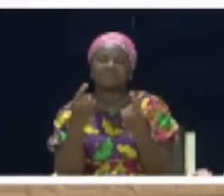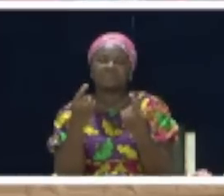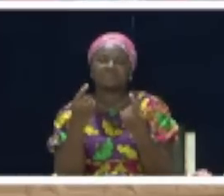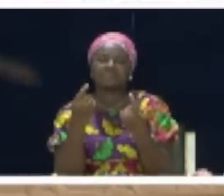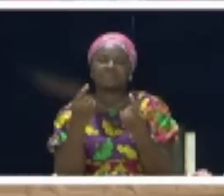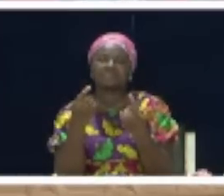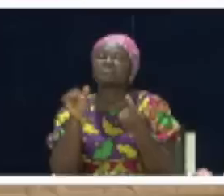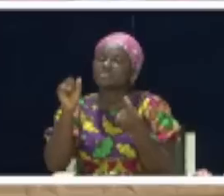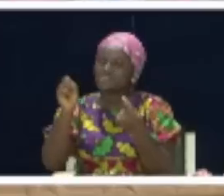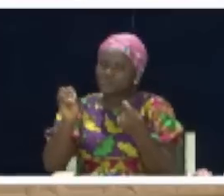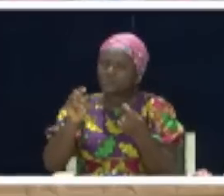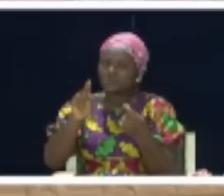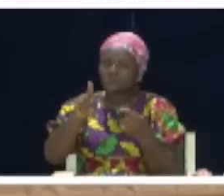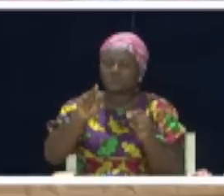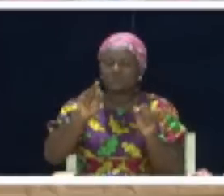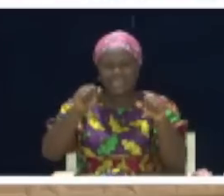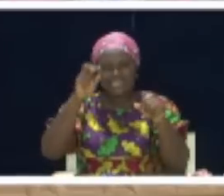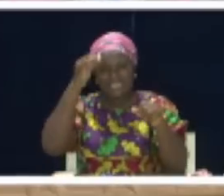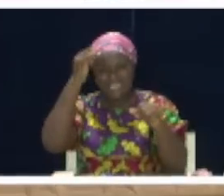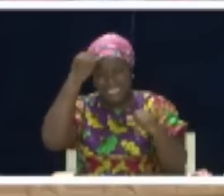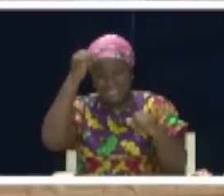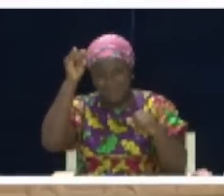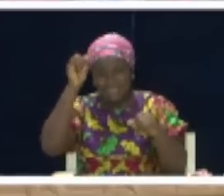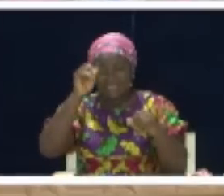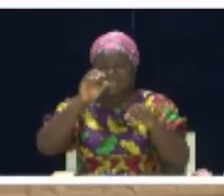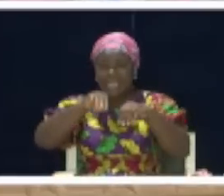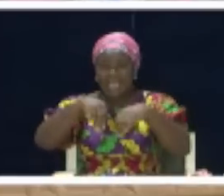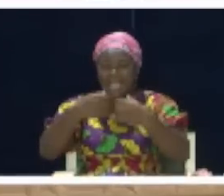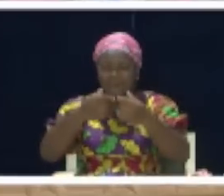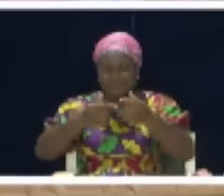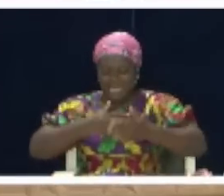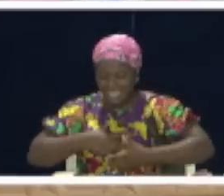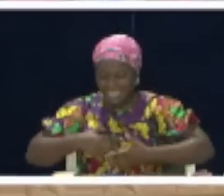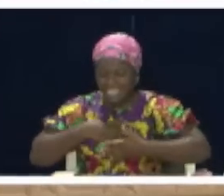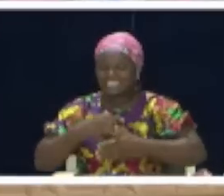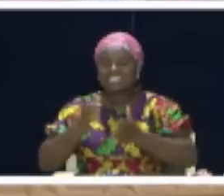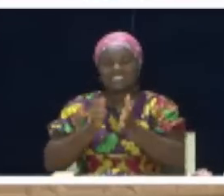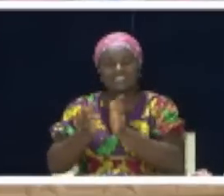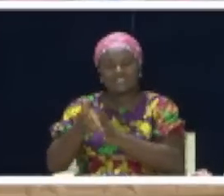And so you can imagine how glad Jesus was